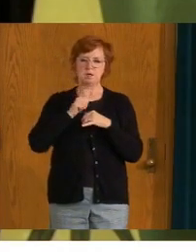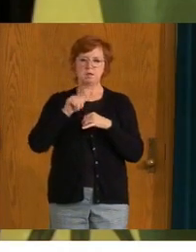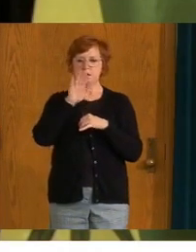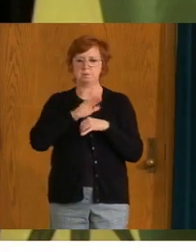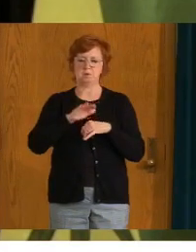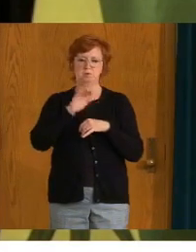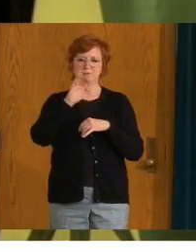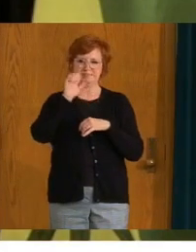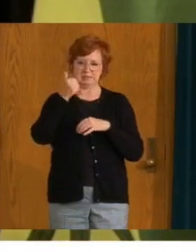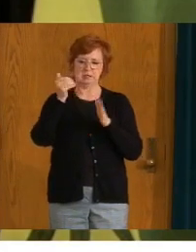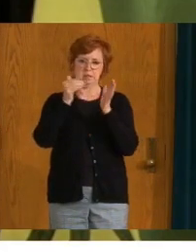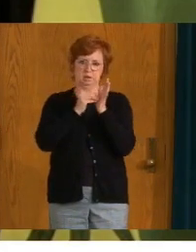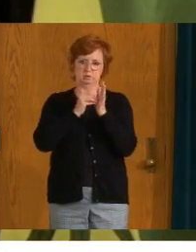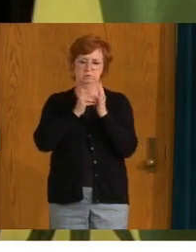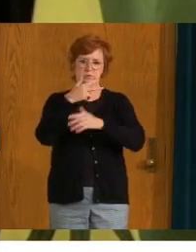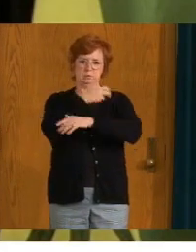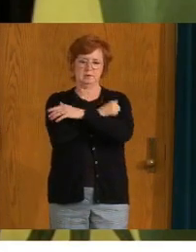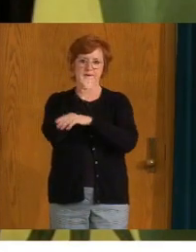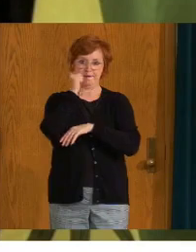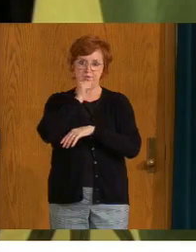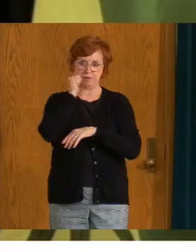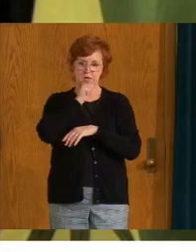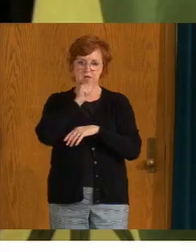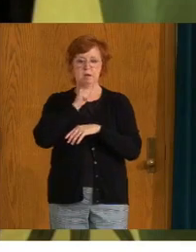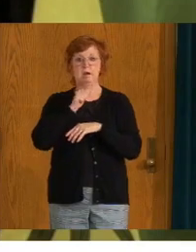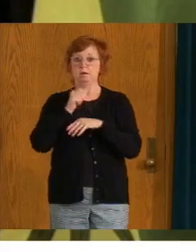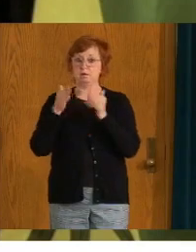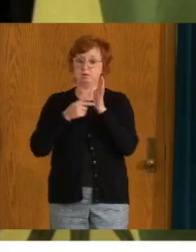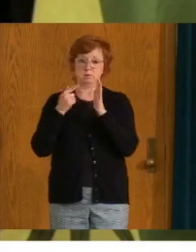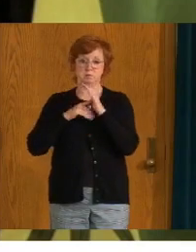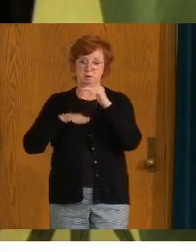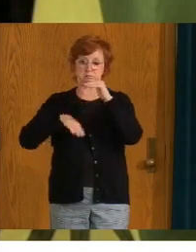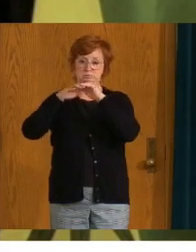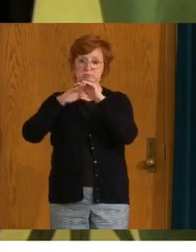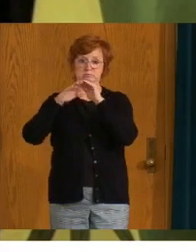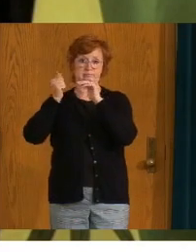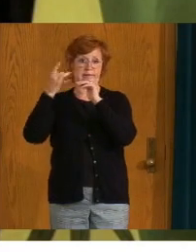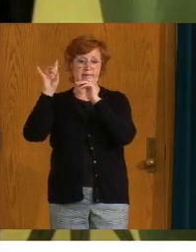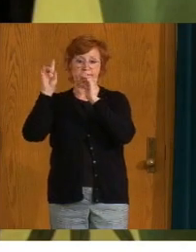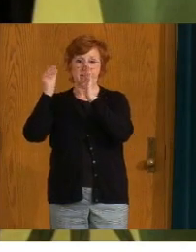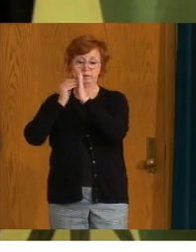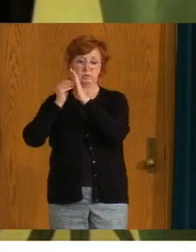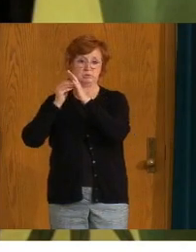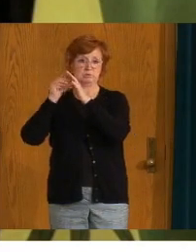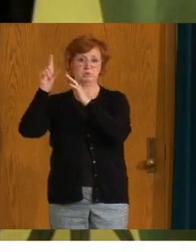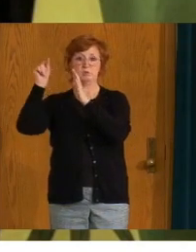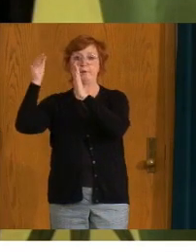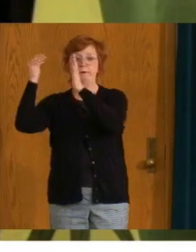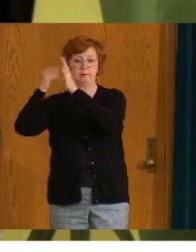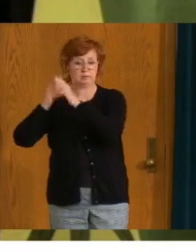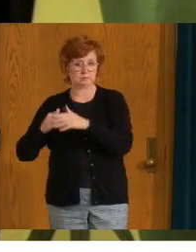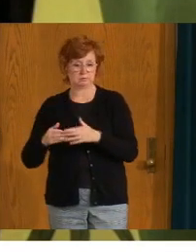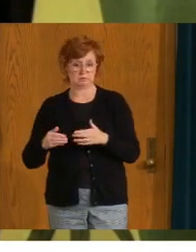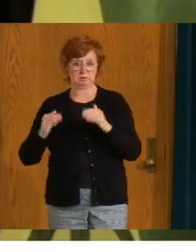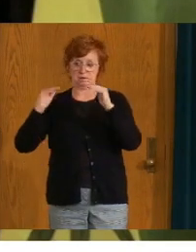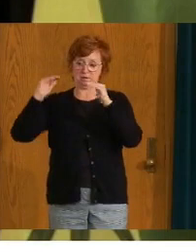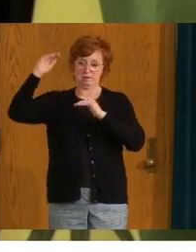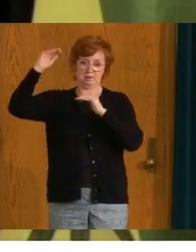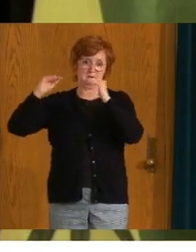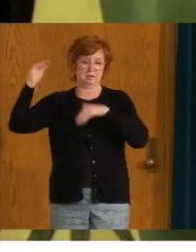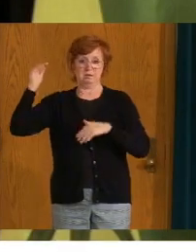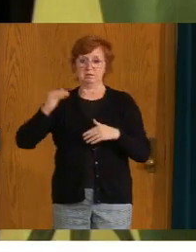20 on some days of the week. So it isn't going to take all that long for us to get through the second dose strategy, to the point in the